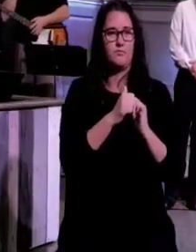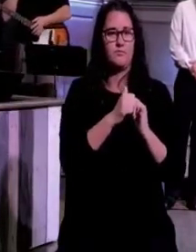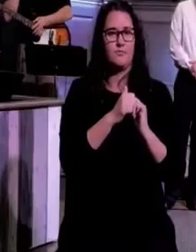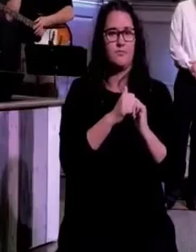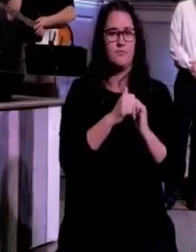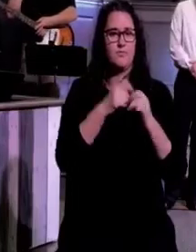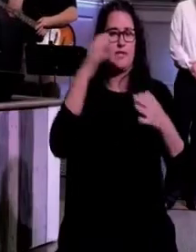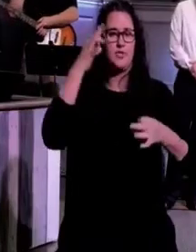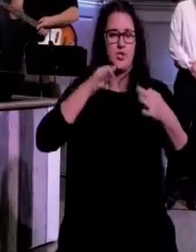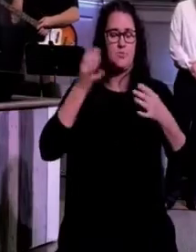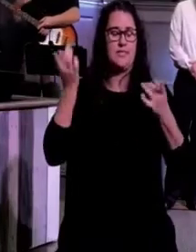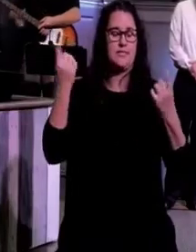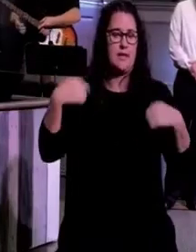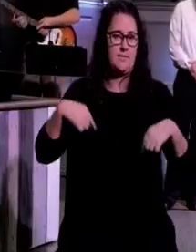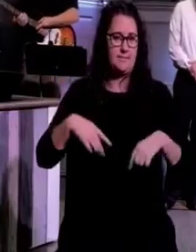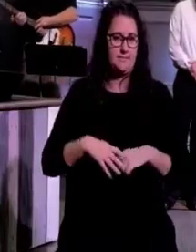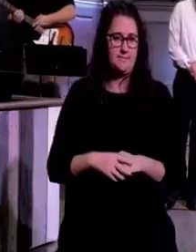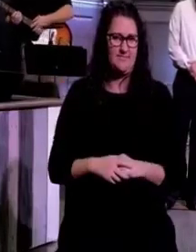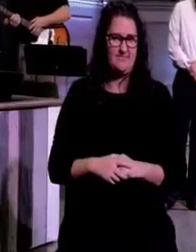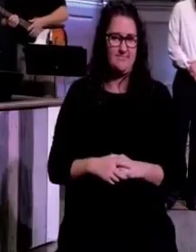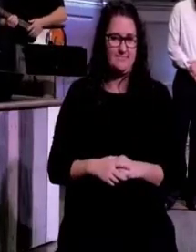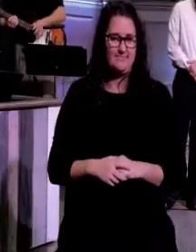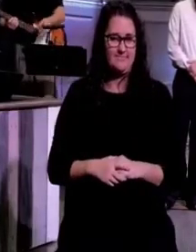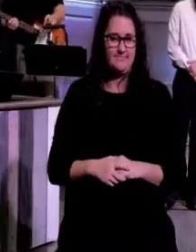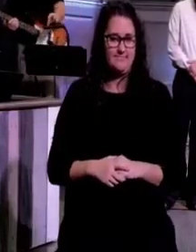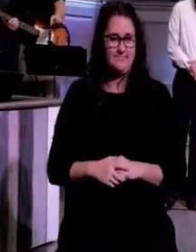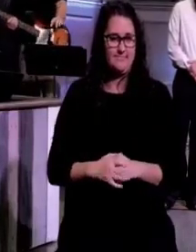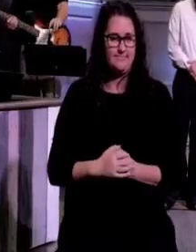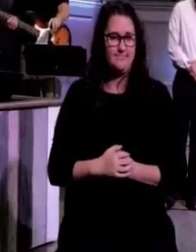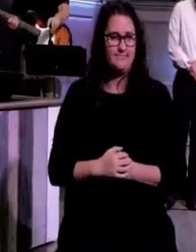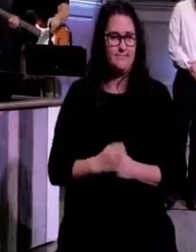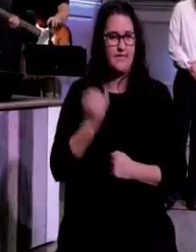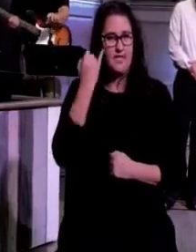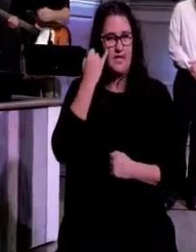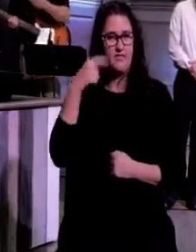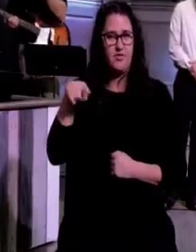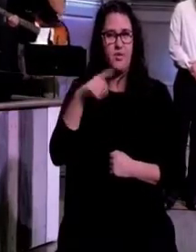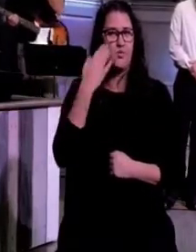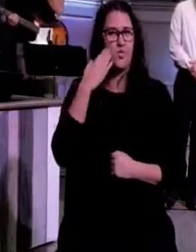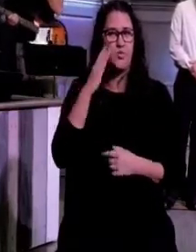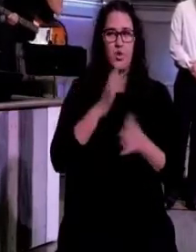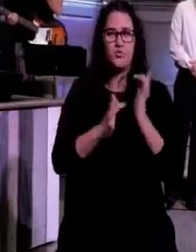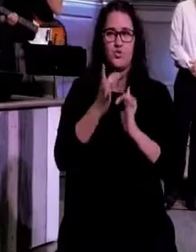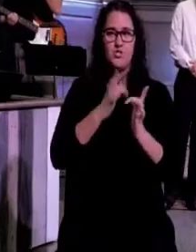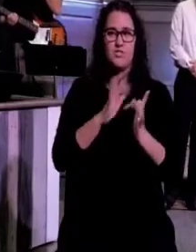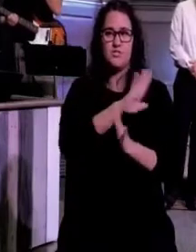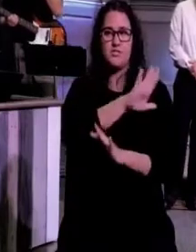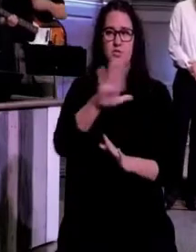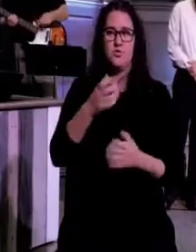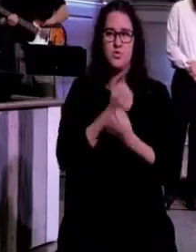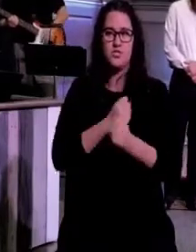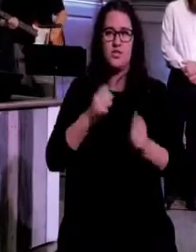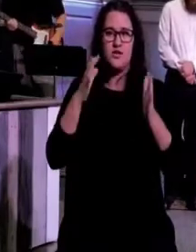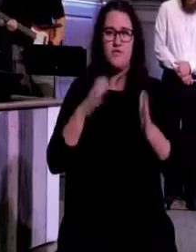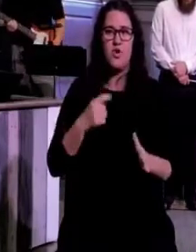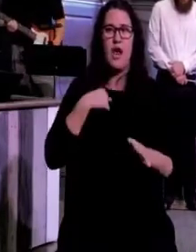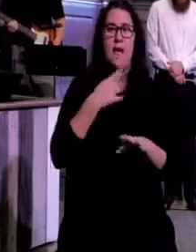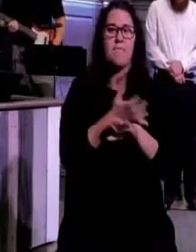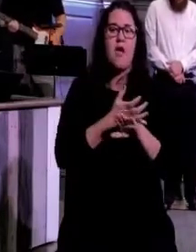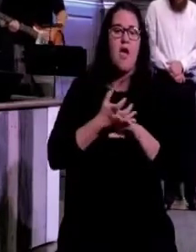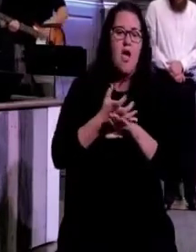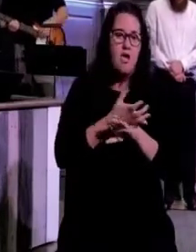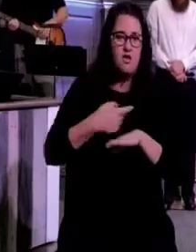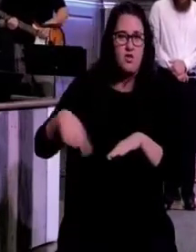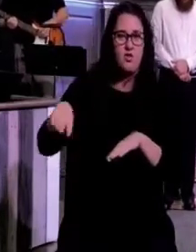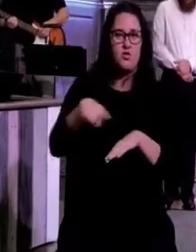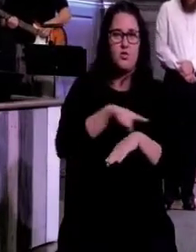Judgment is coming. If you don't know Jesus as your Savior, I beg of you,